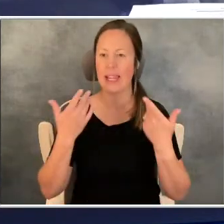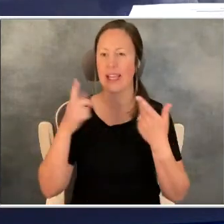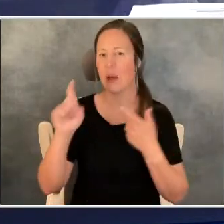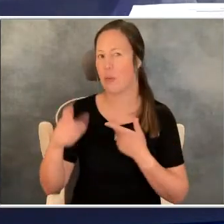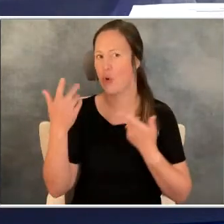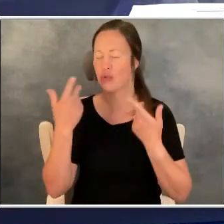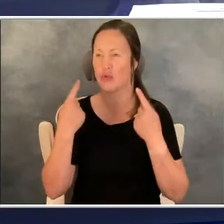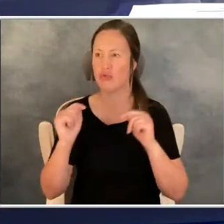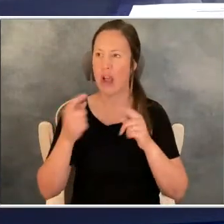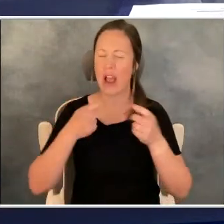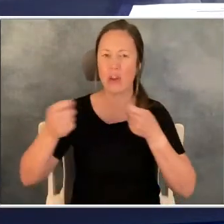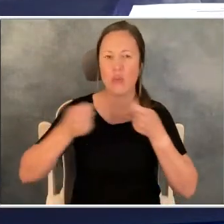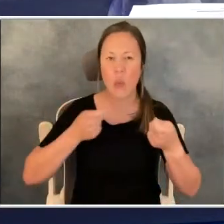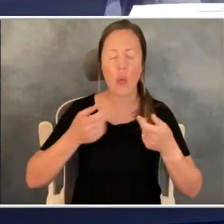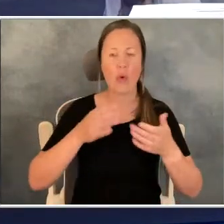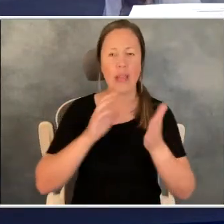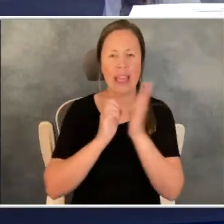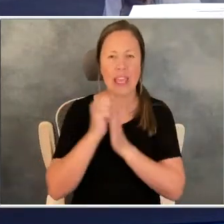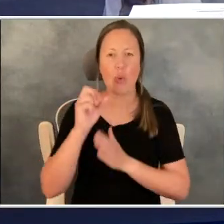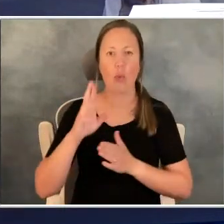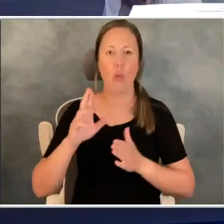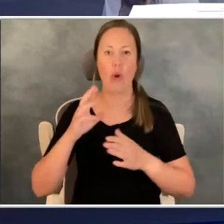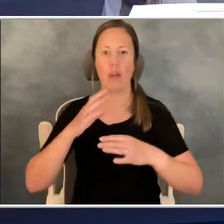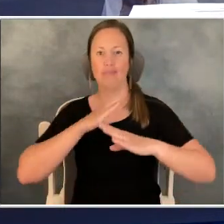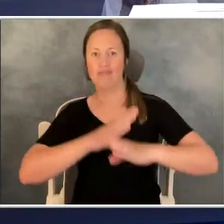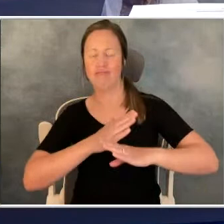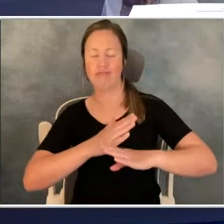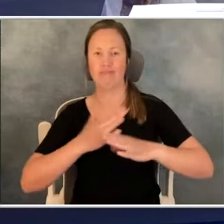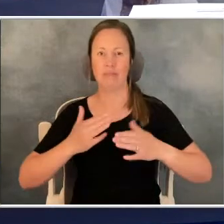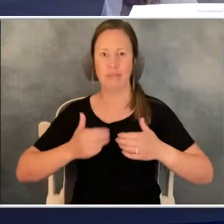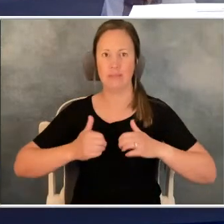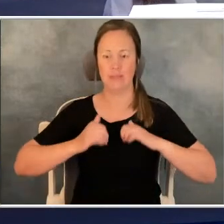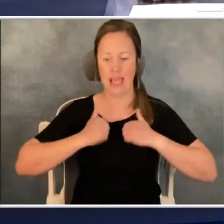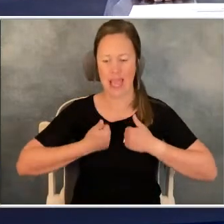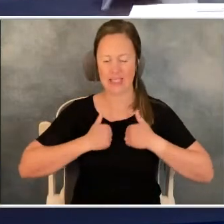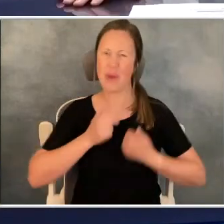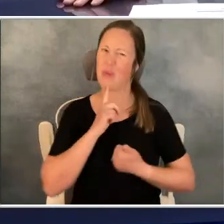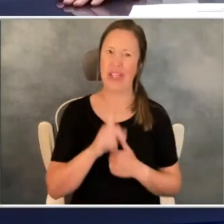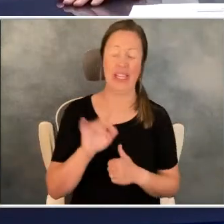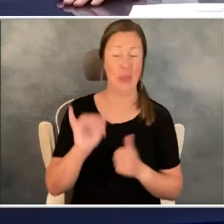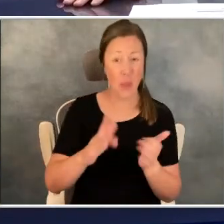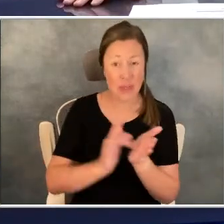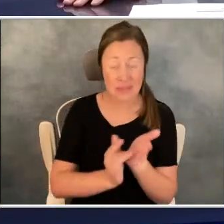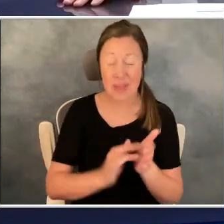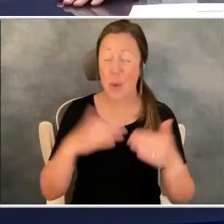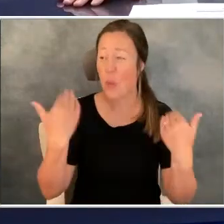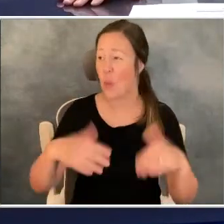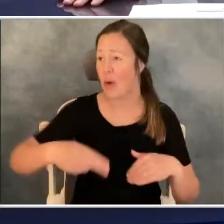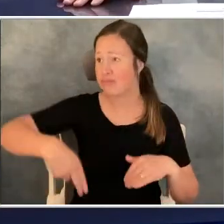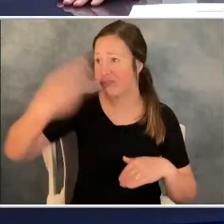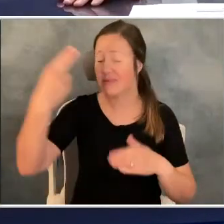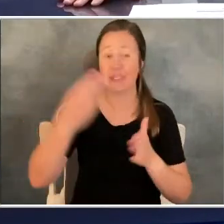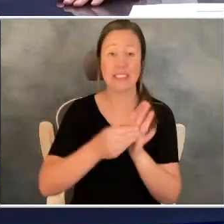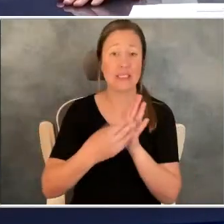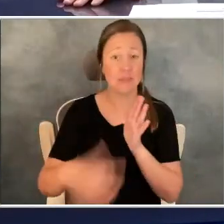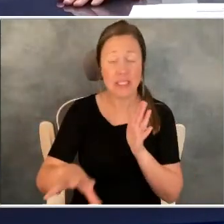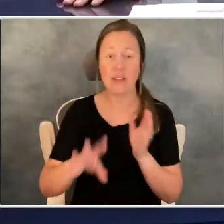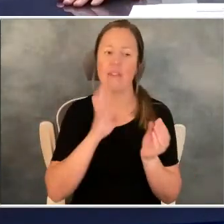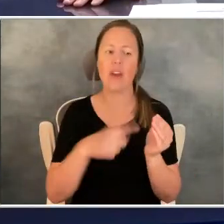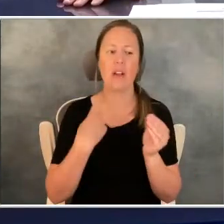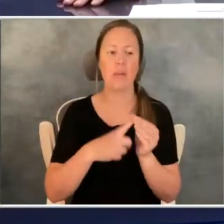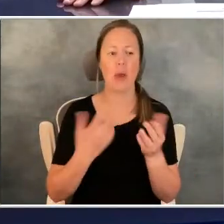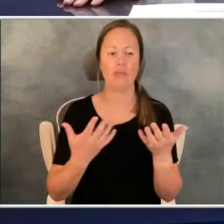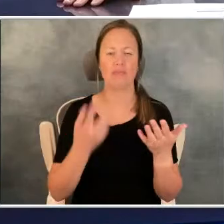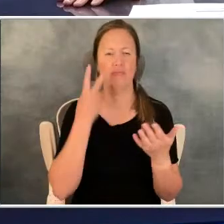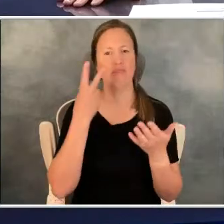asthma, et cetera. Those drugs that are coming out, they're crazy high in cost. That's right. Talk to us a little bit about some of what you're seeing.